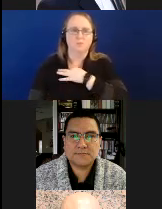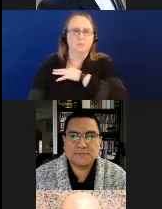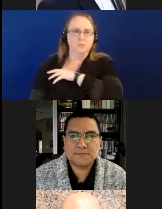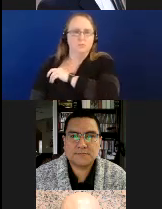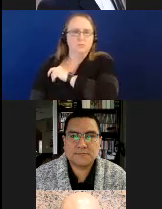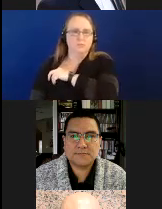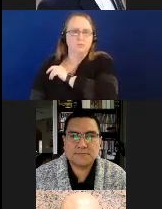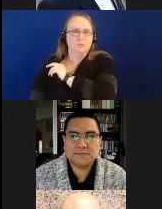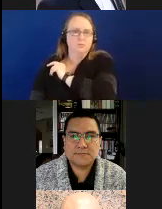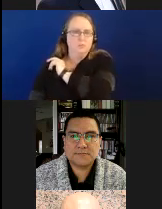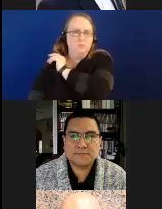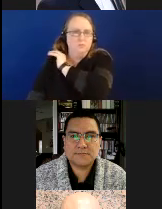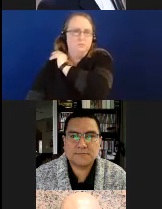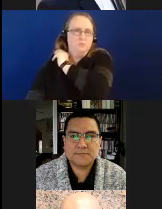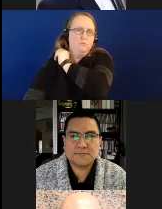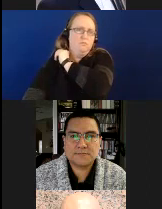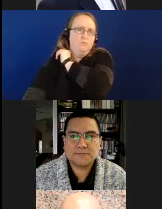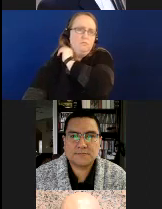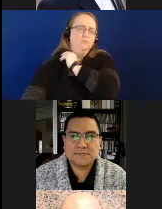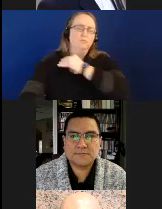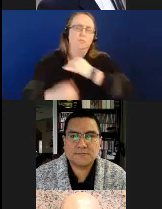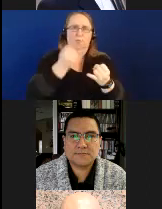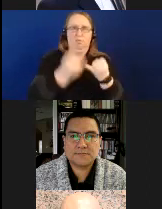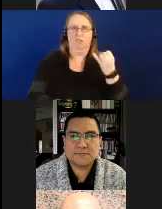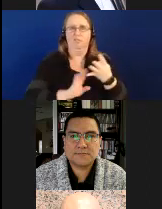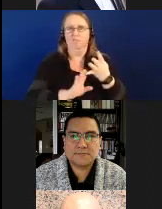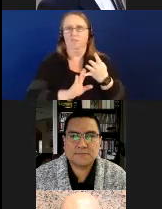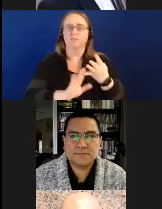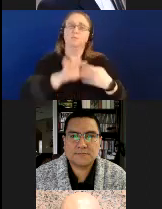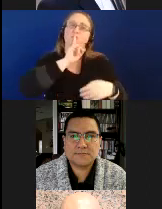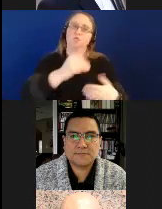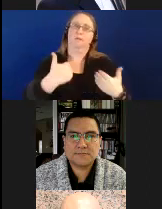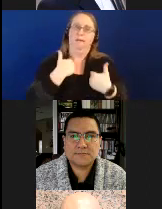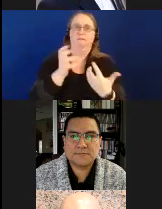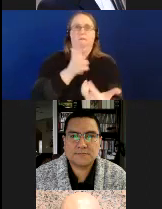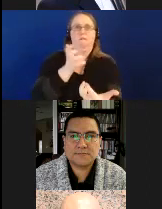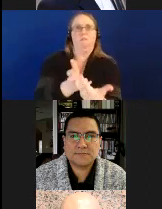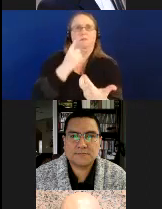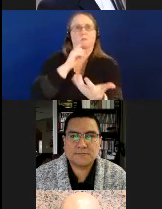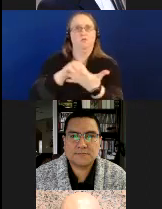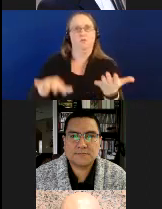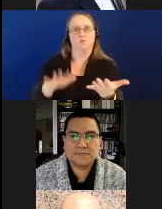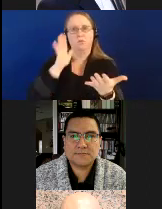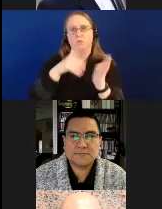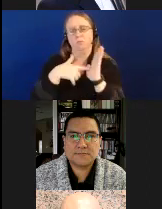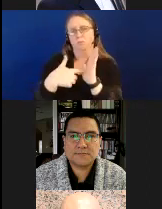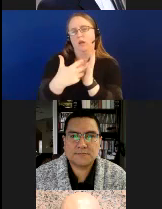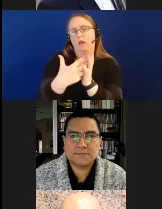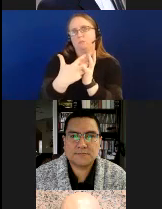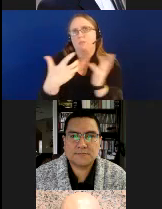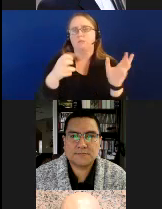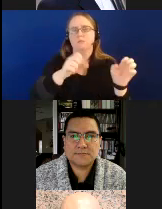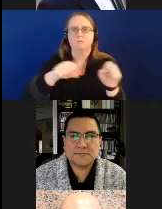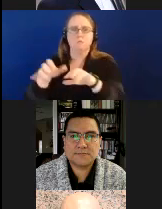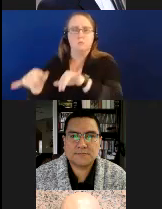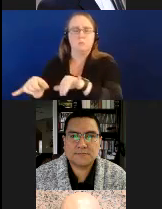So the last section here is around making sure that we have accommodations for students that mirror as much as possible accommodations